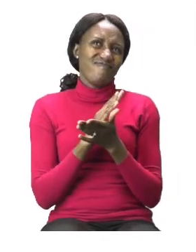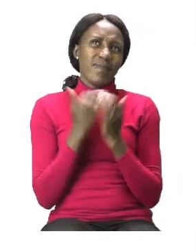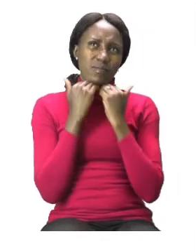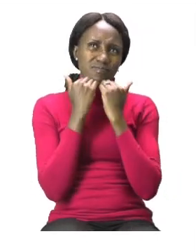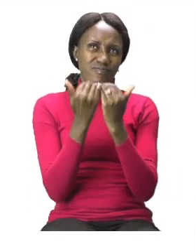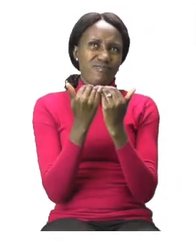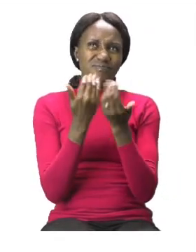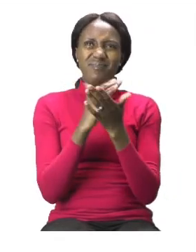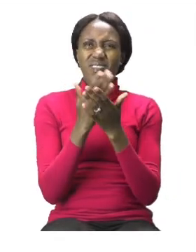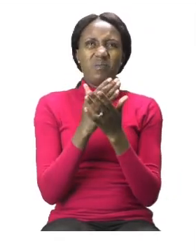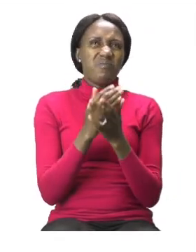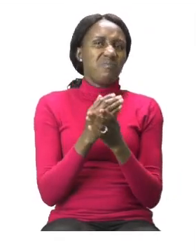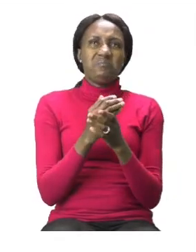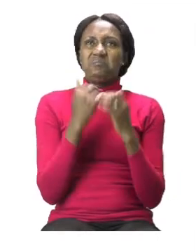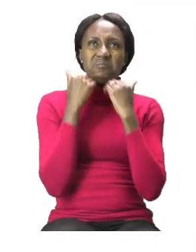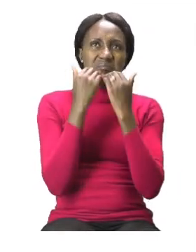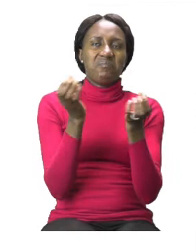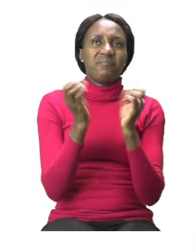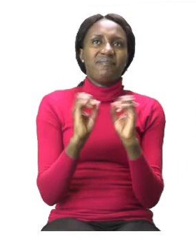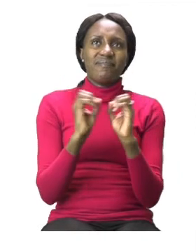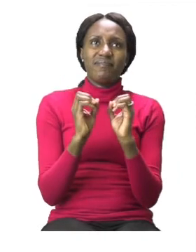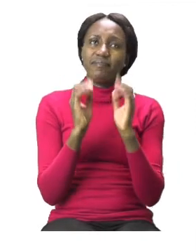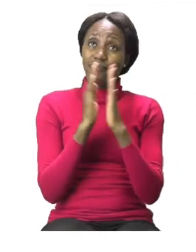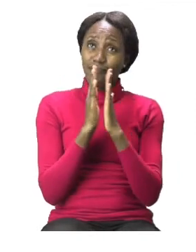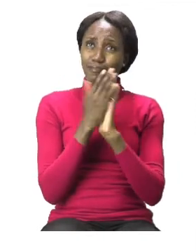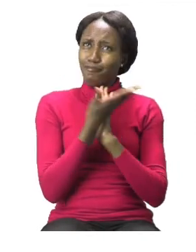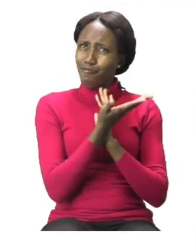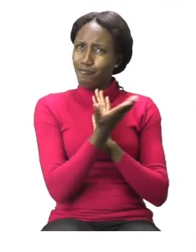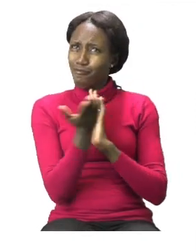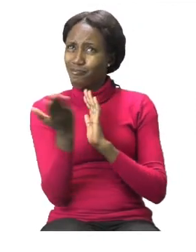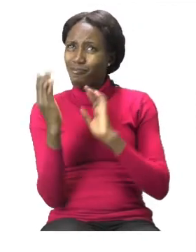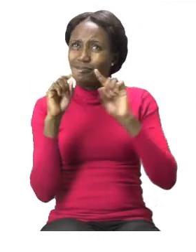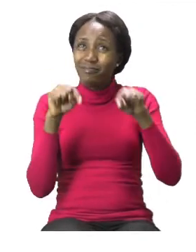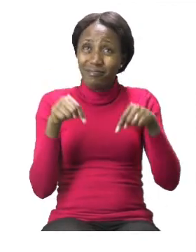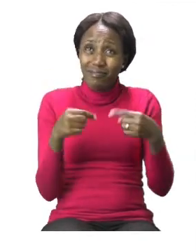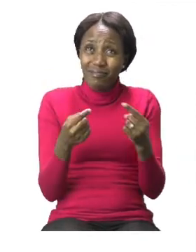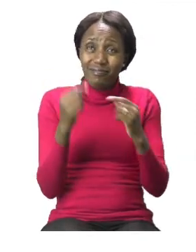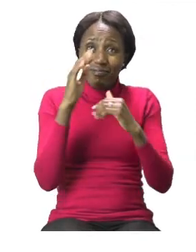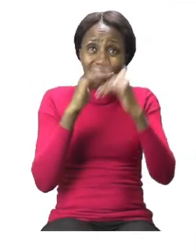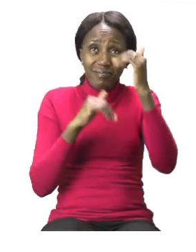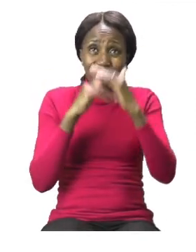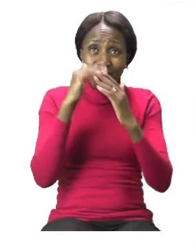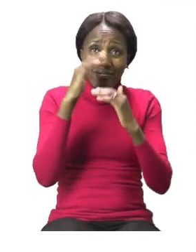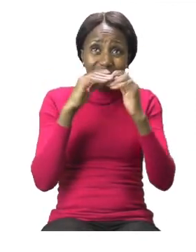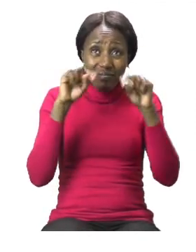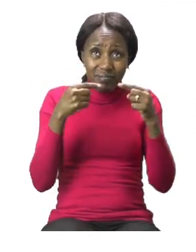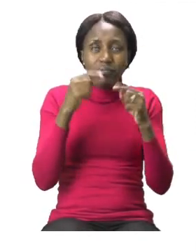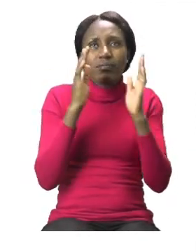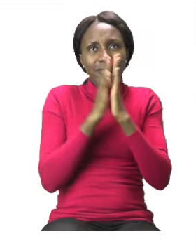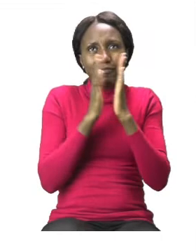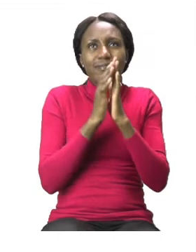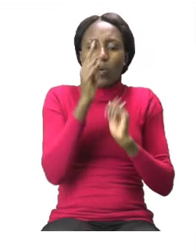at all. You are going to circle the materials that you can use to build a house.